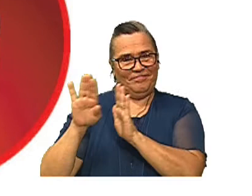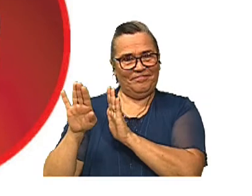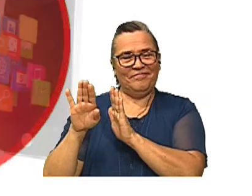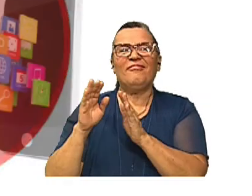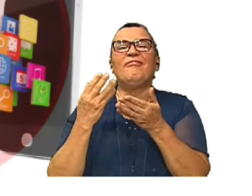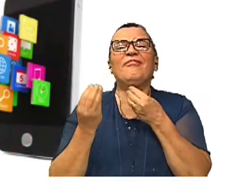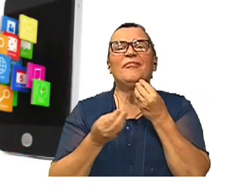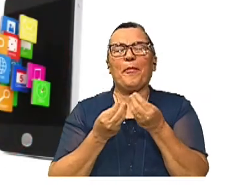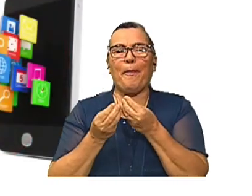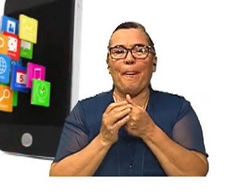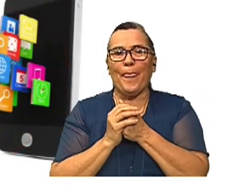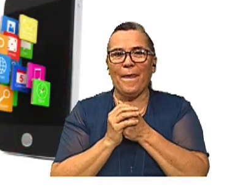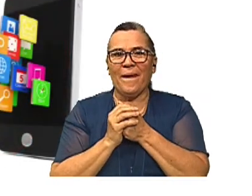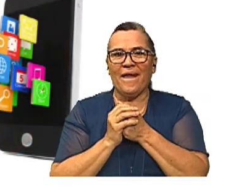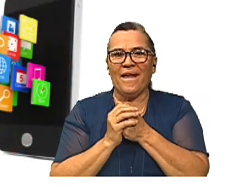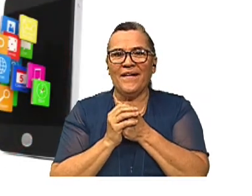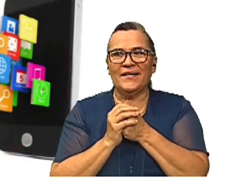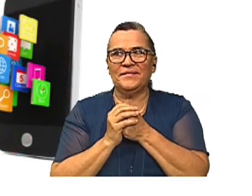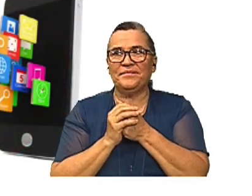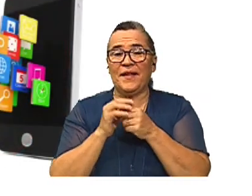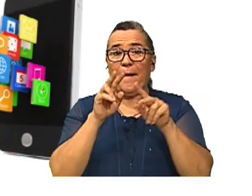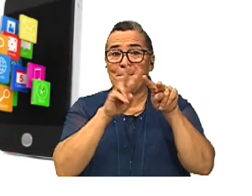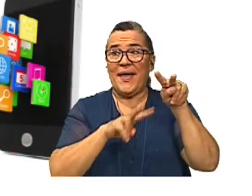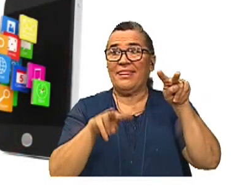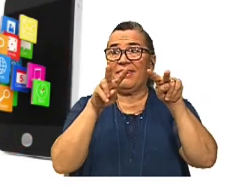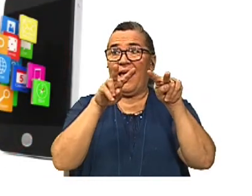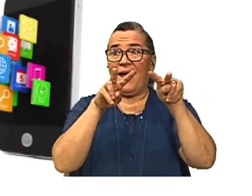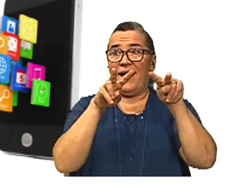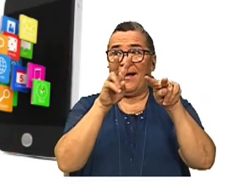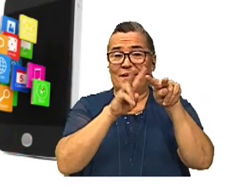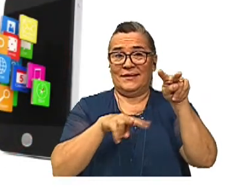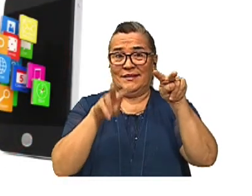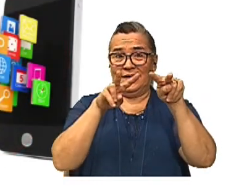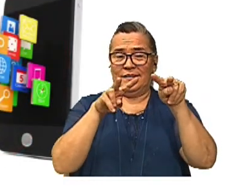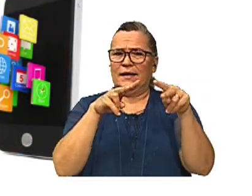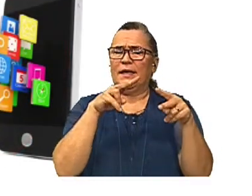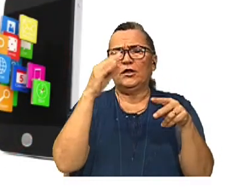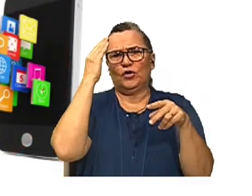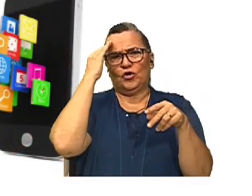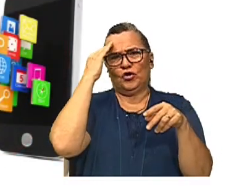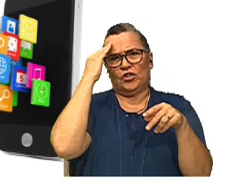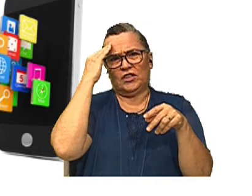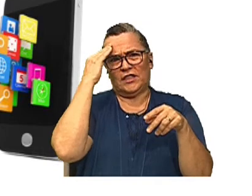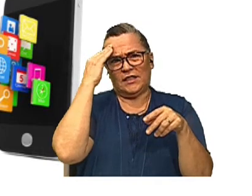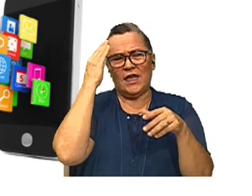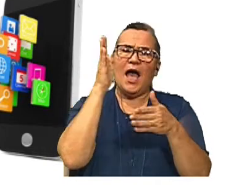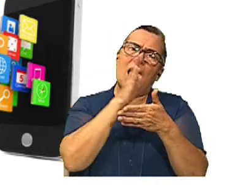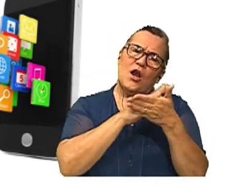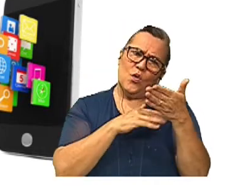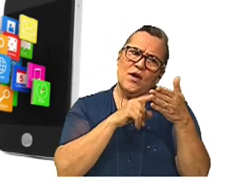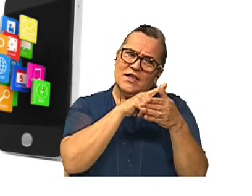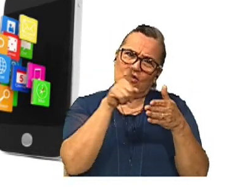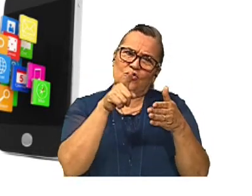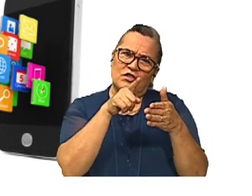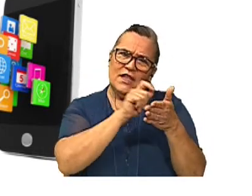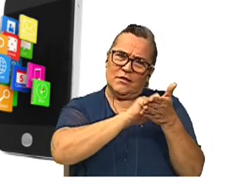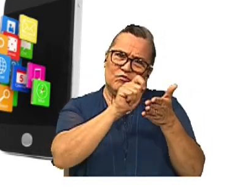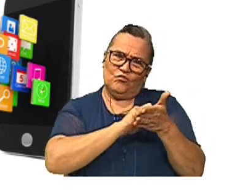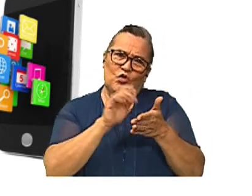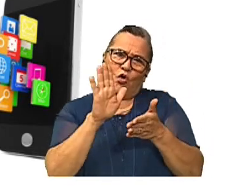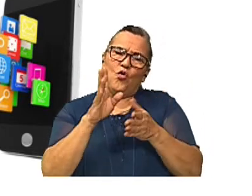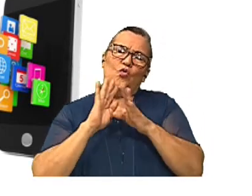to some advantages. I know those are some of the ones you talk with your